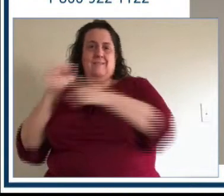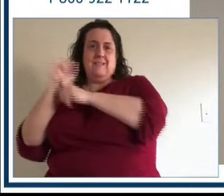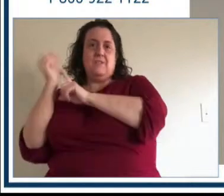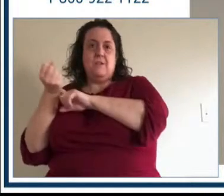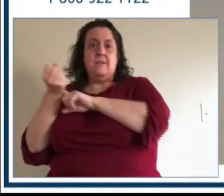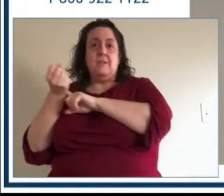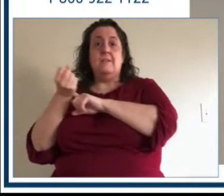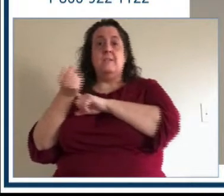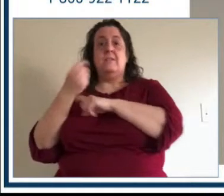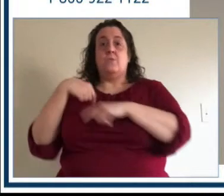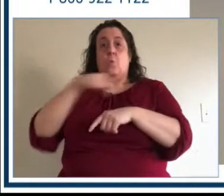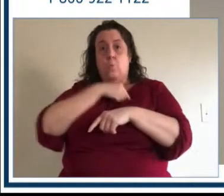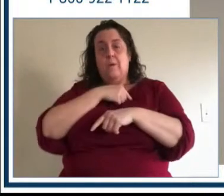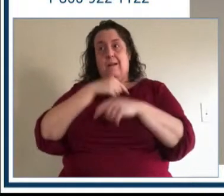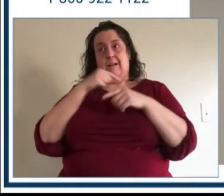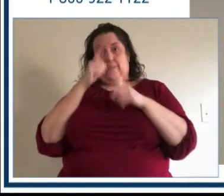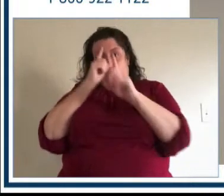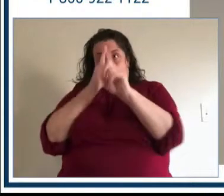possibility of